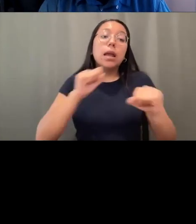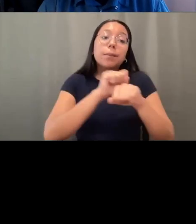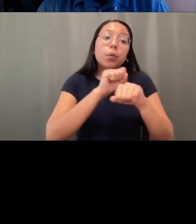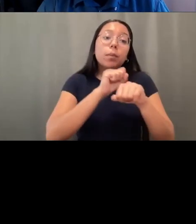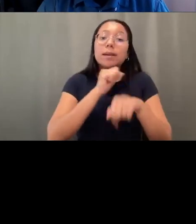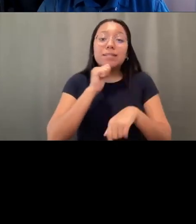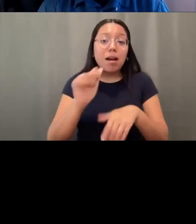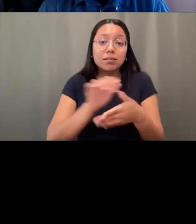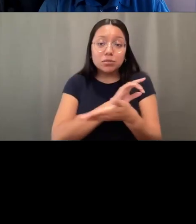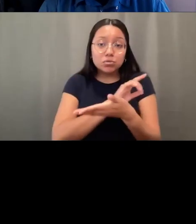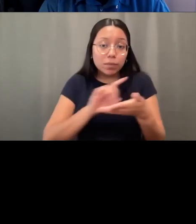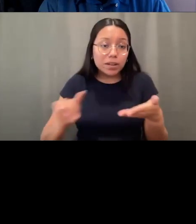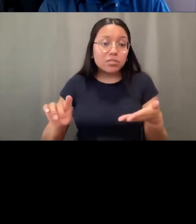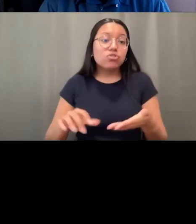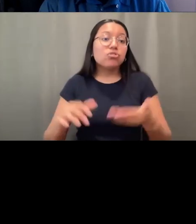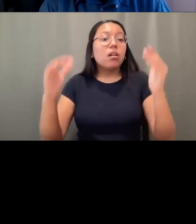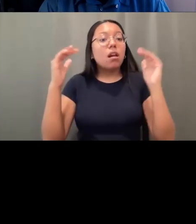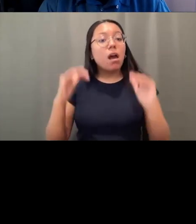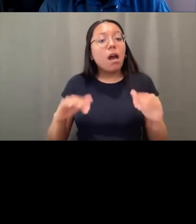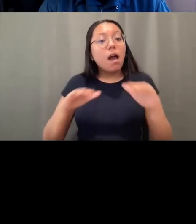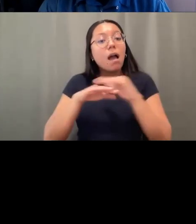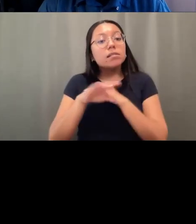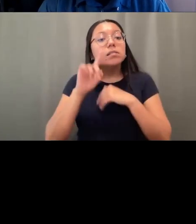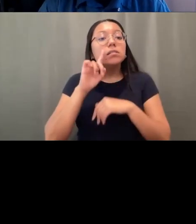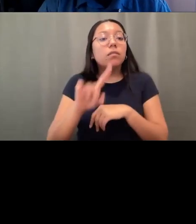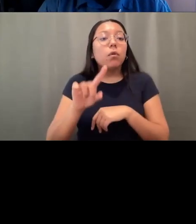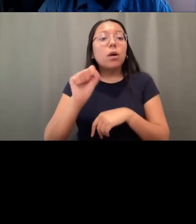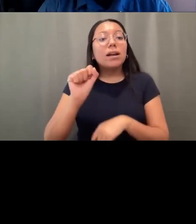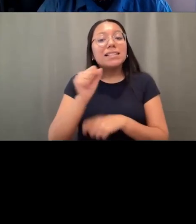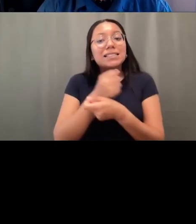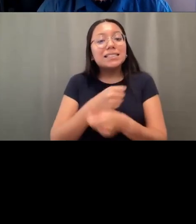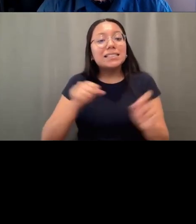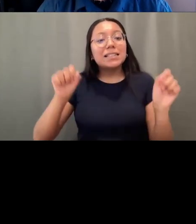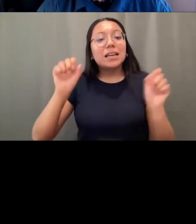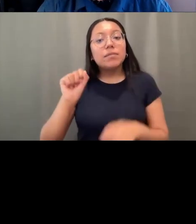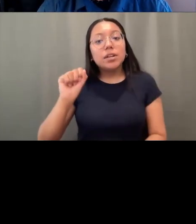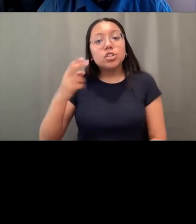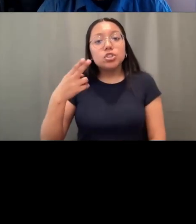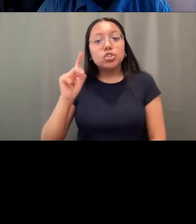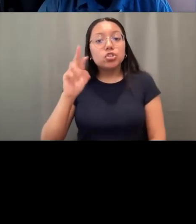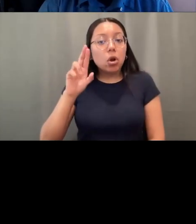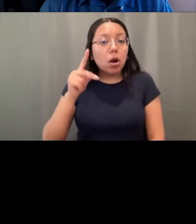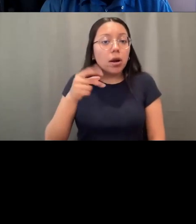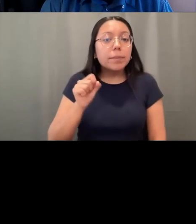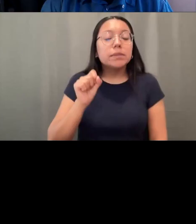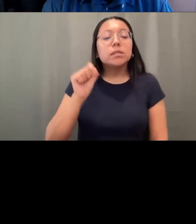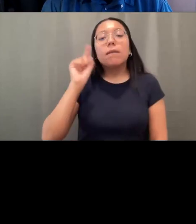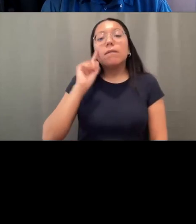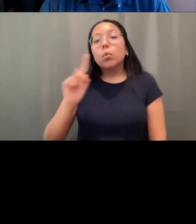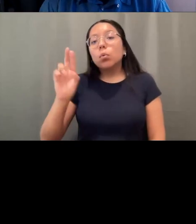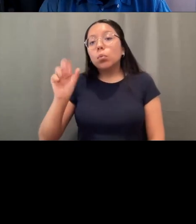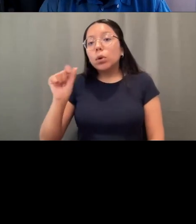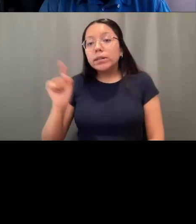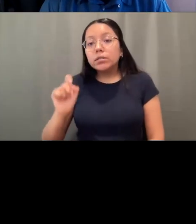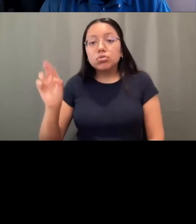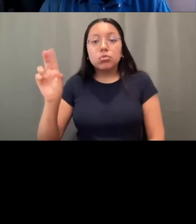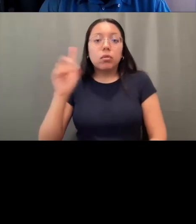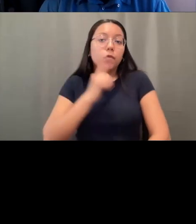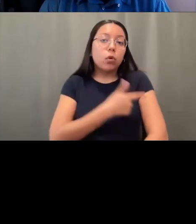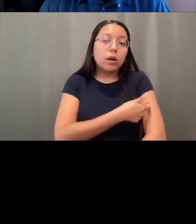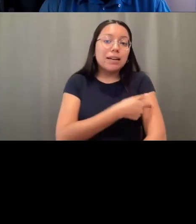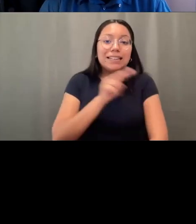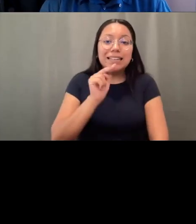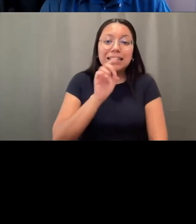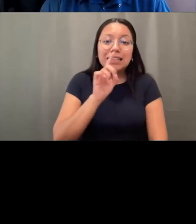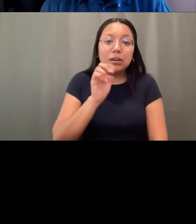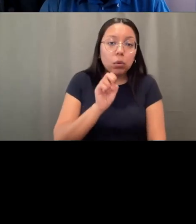like safe sharps, safe needles or razors or blades? Can we have places that are